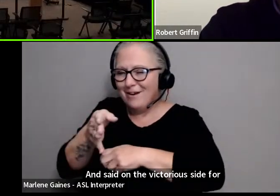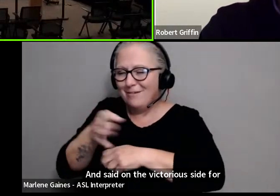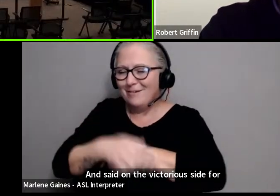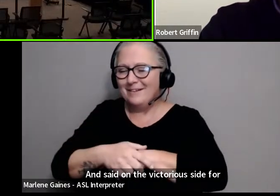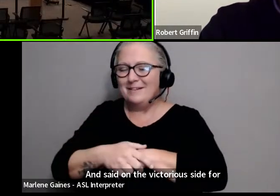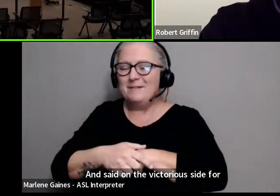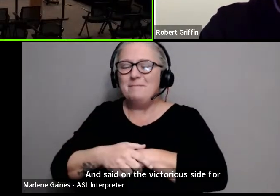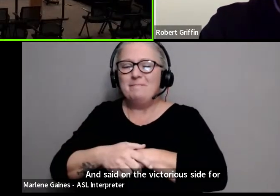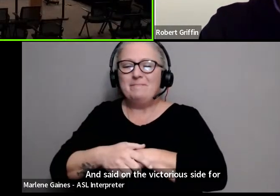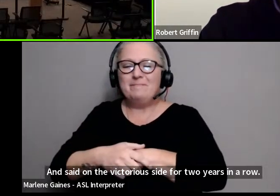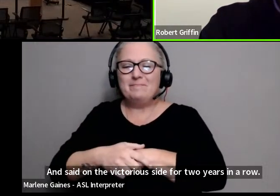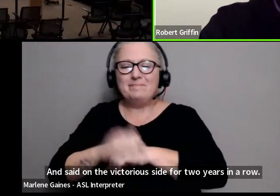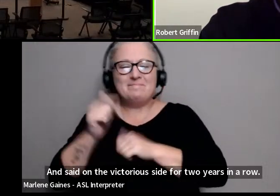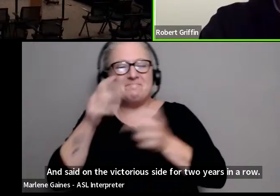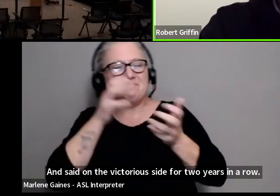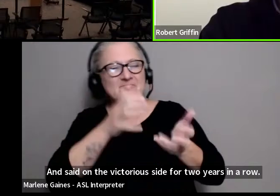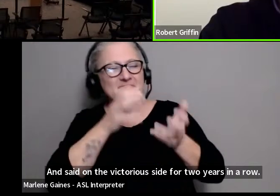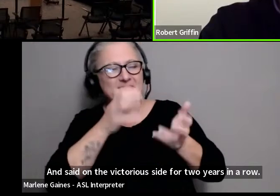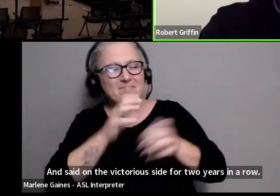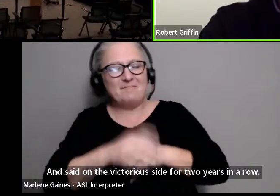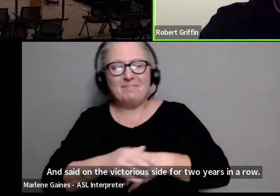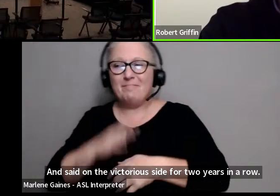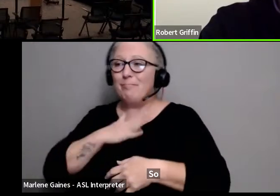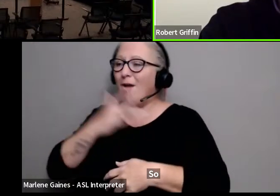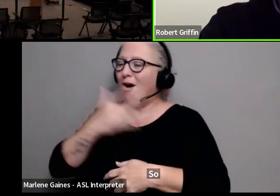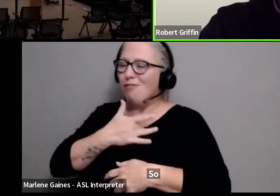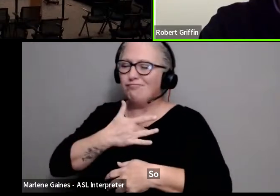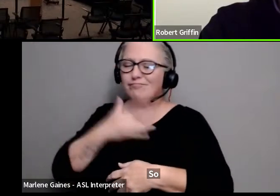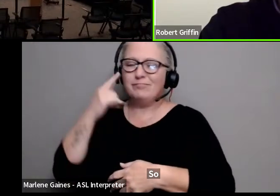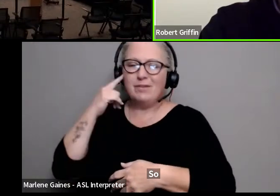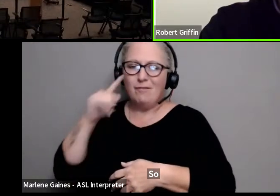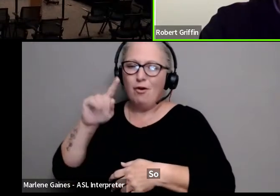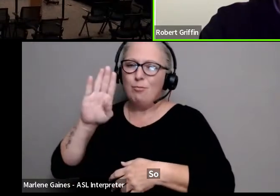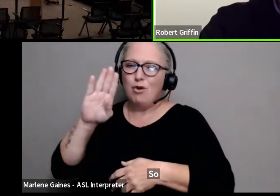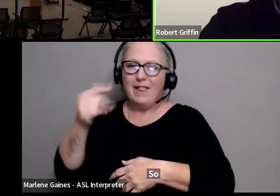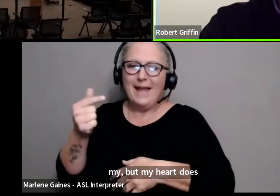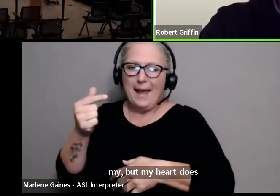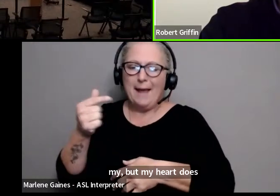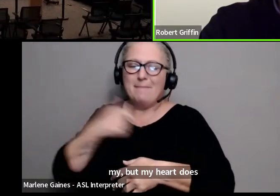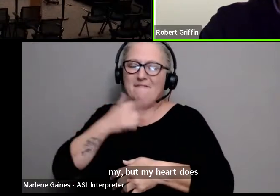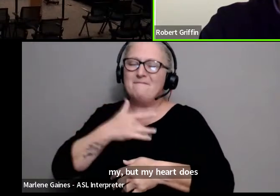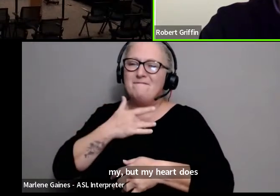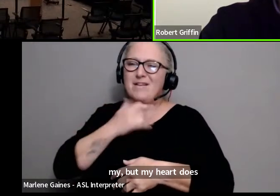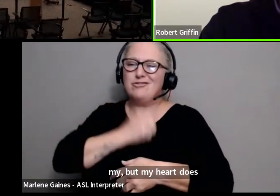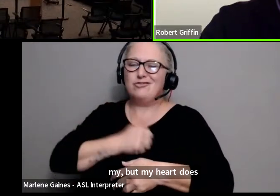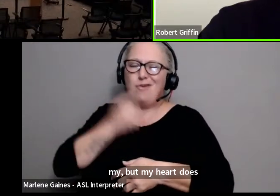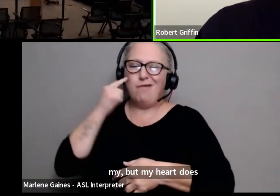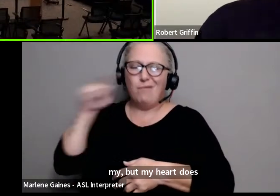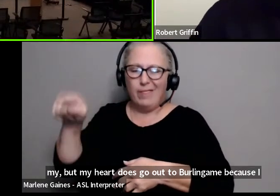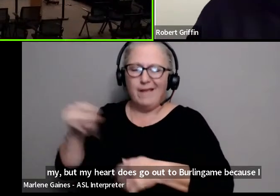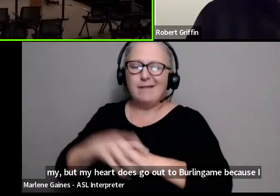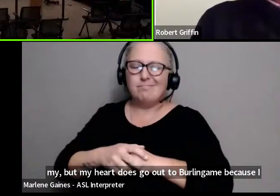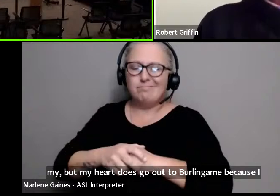So but my heart does go out to Burlingame because I felt kind of sorry for